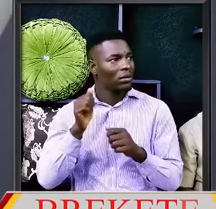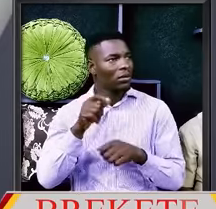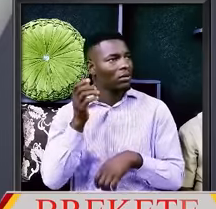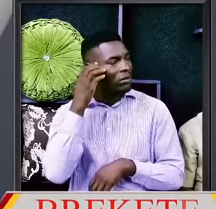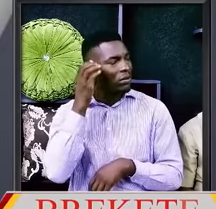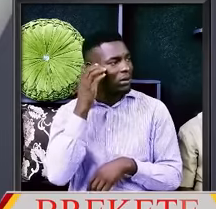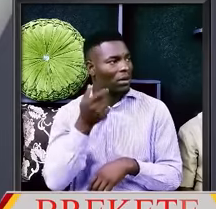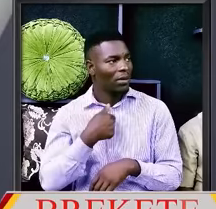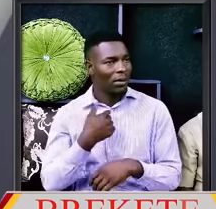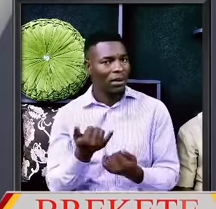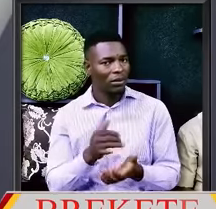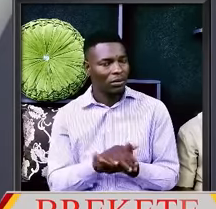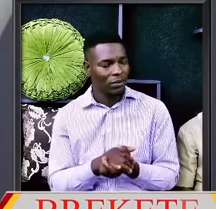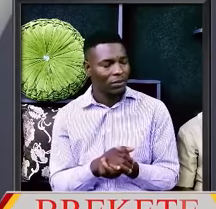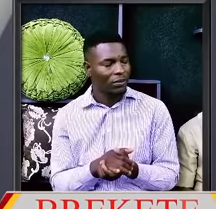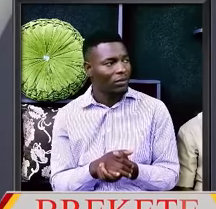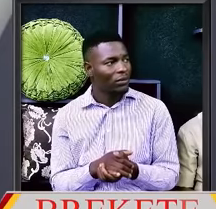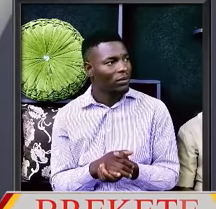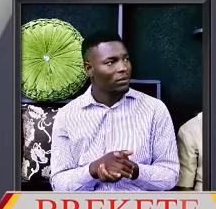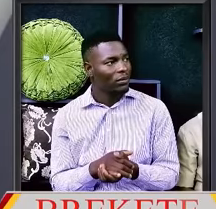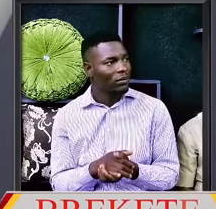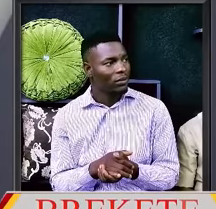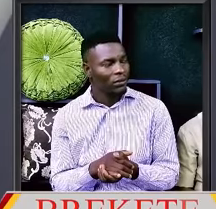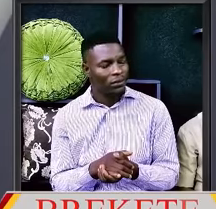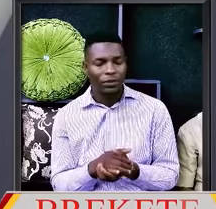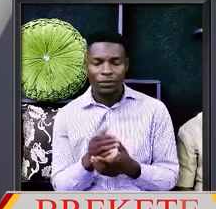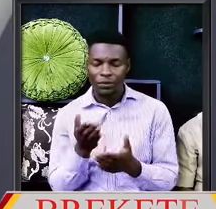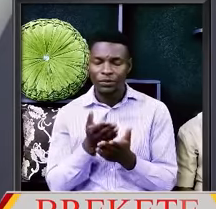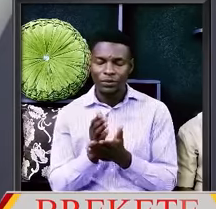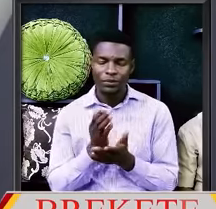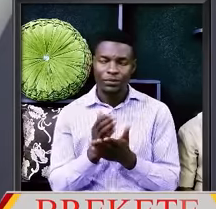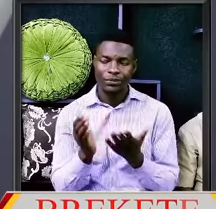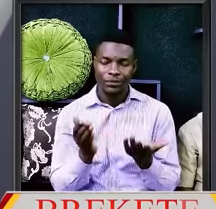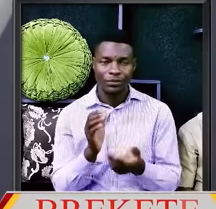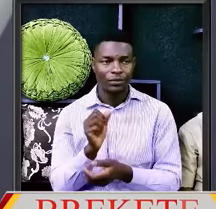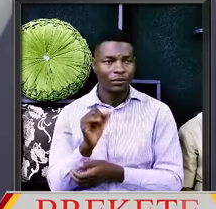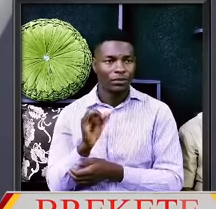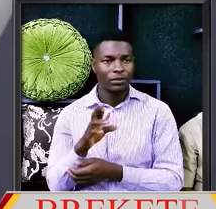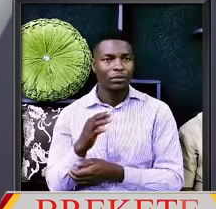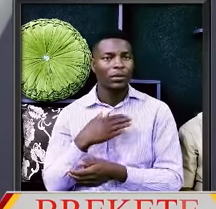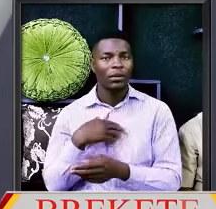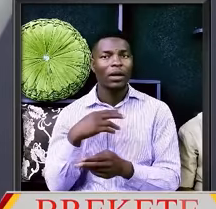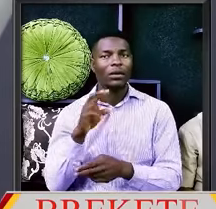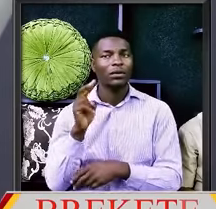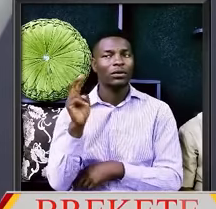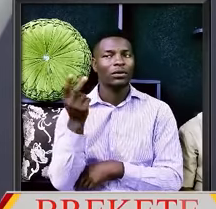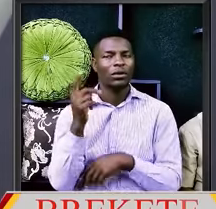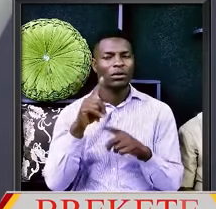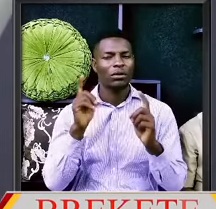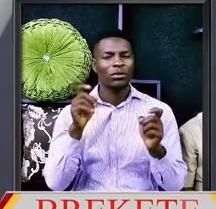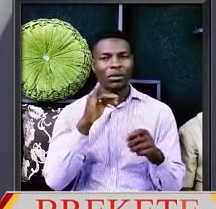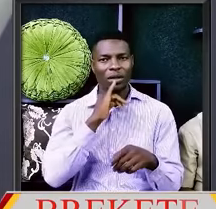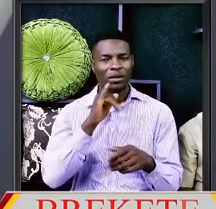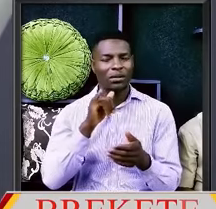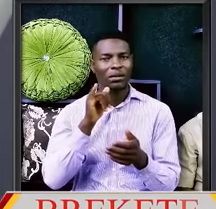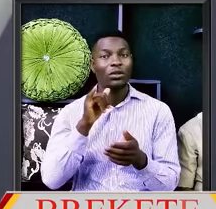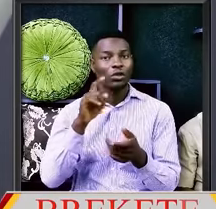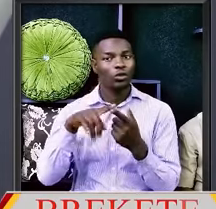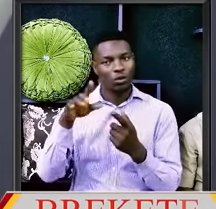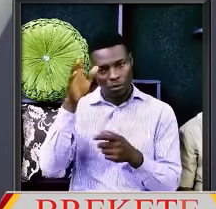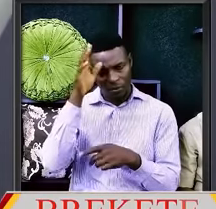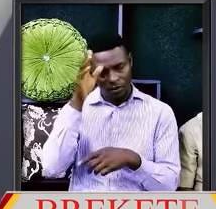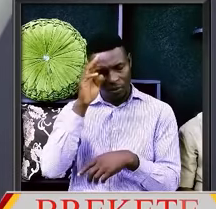me now? I can. Very loud and clear, ma. All right, sir. So my second question is to Baba